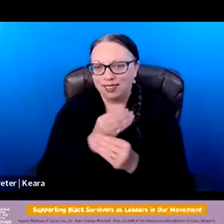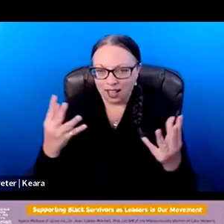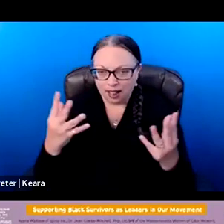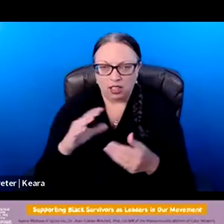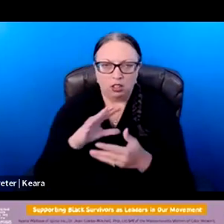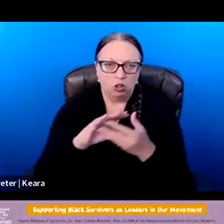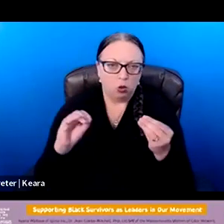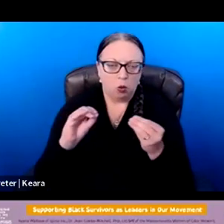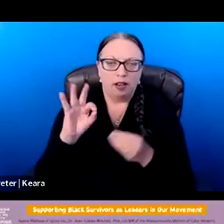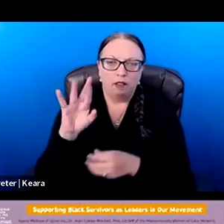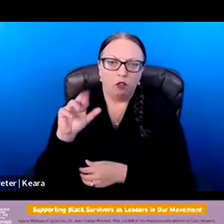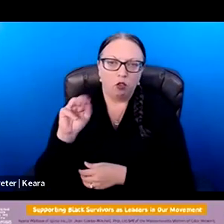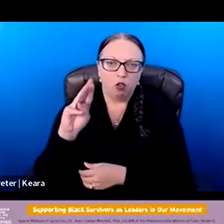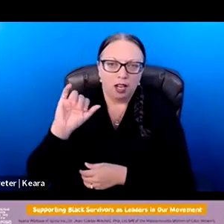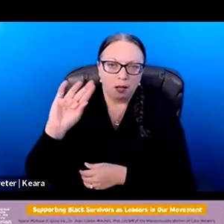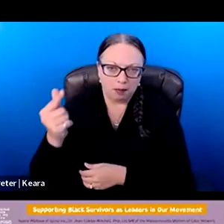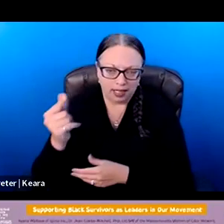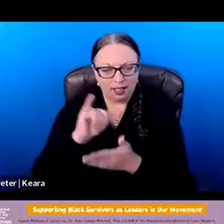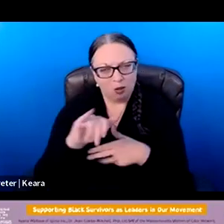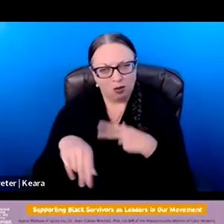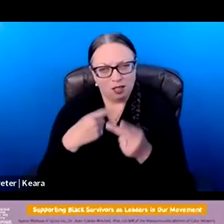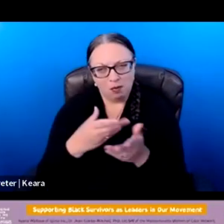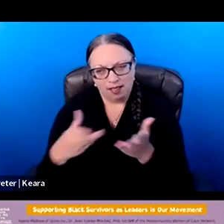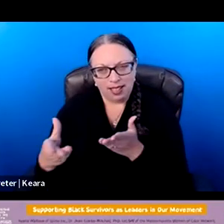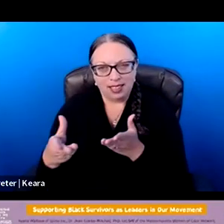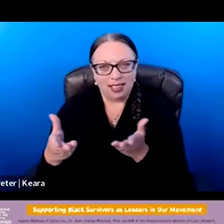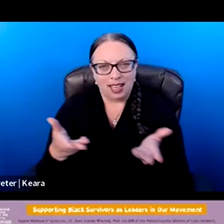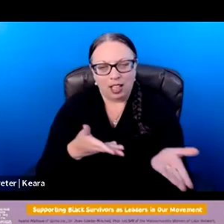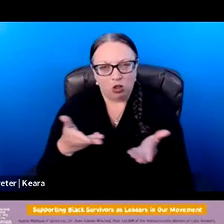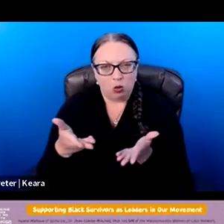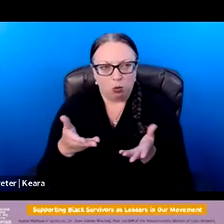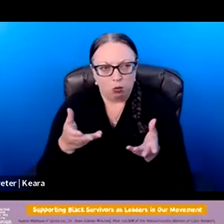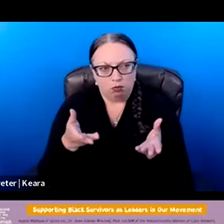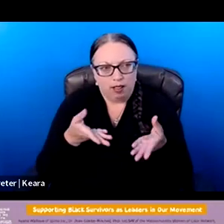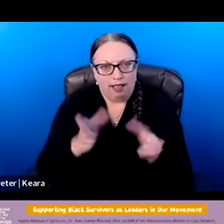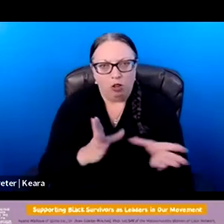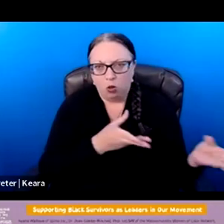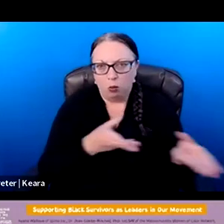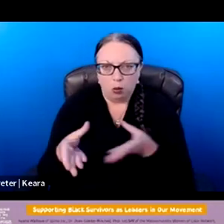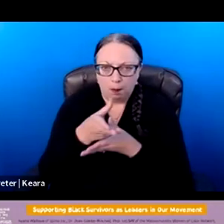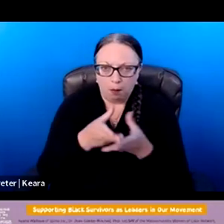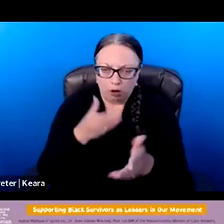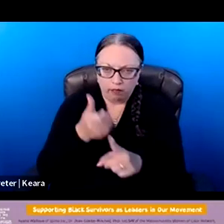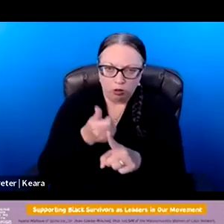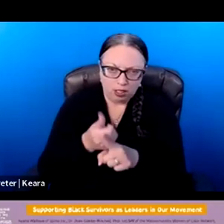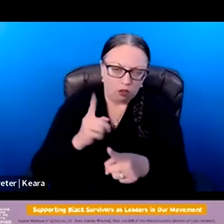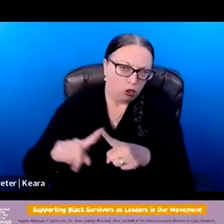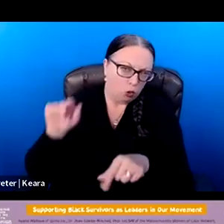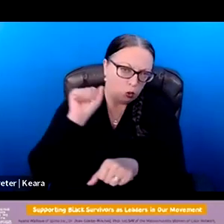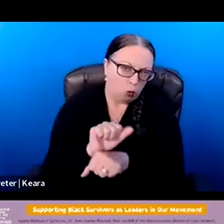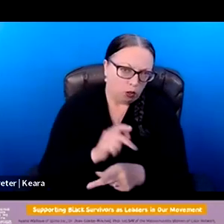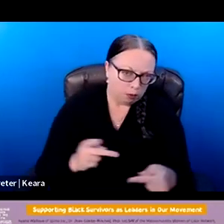like these types of things that allow you to bring pieces of yourself into the workplace. And I think that being able to bring pieces of